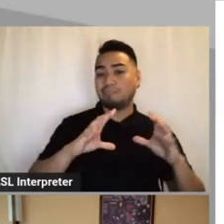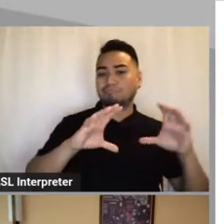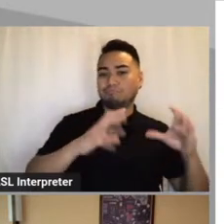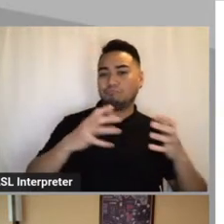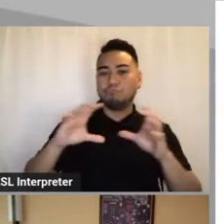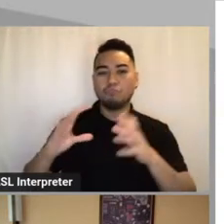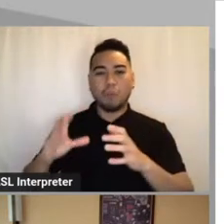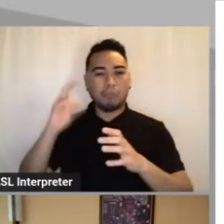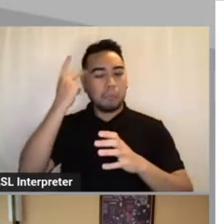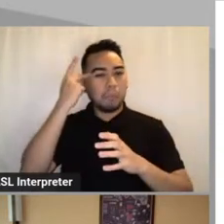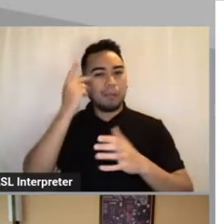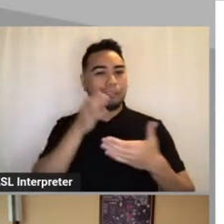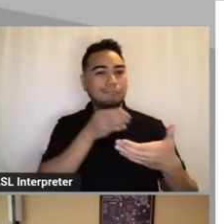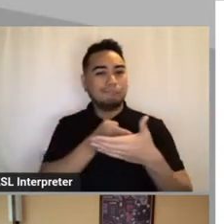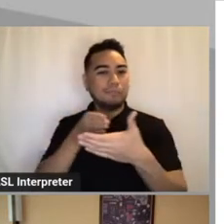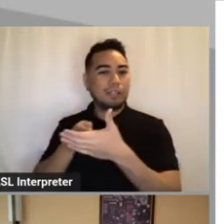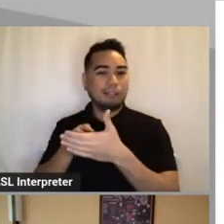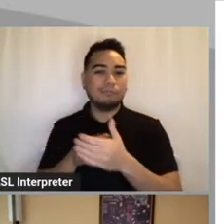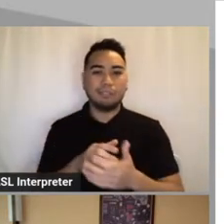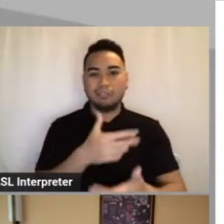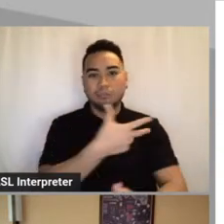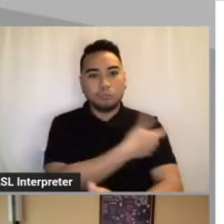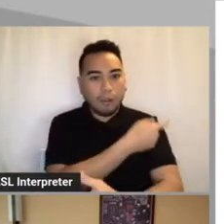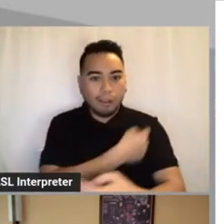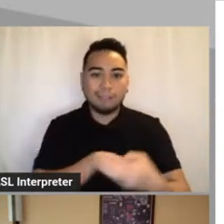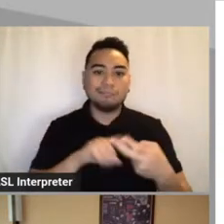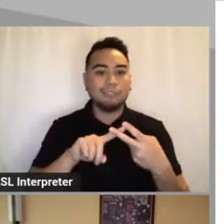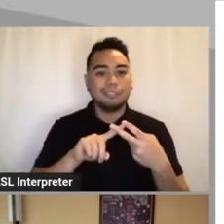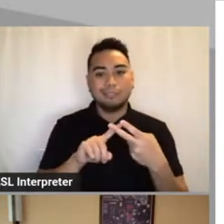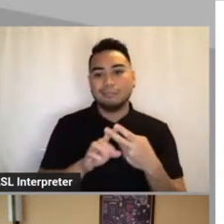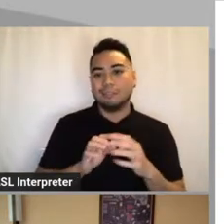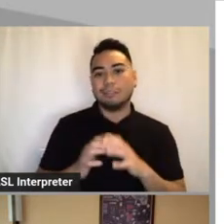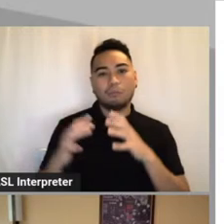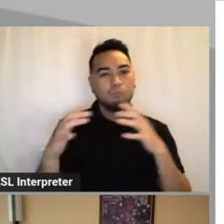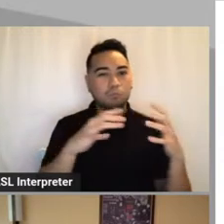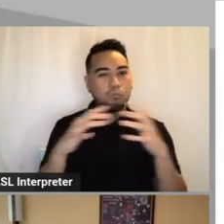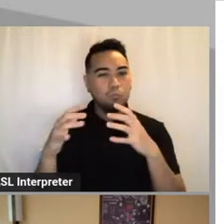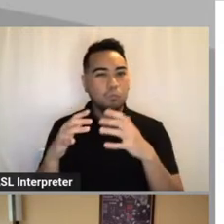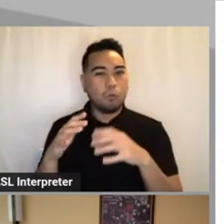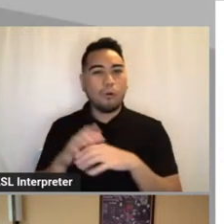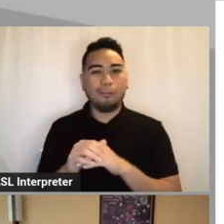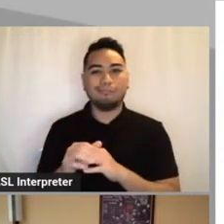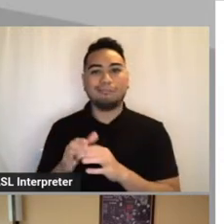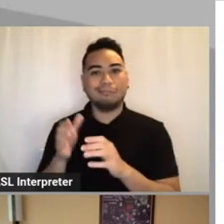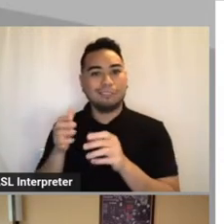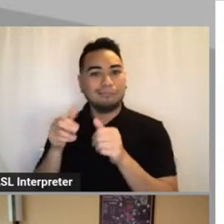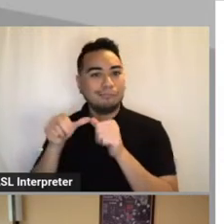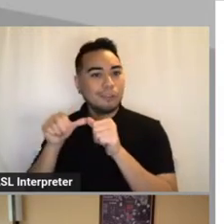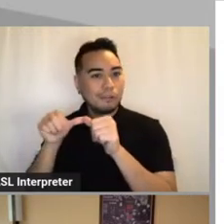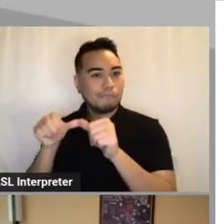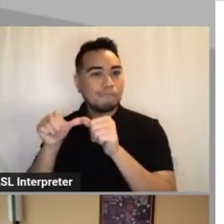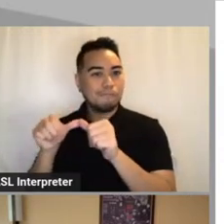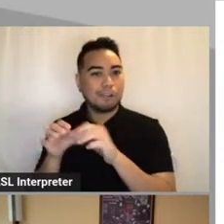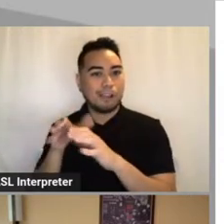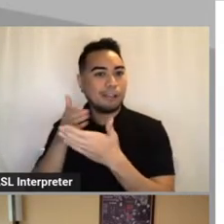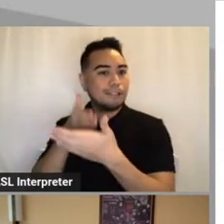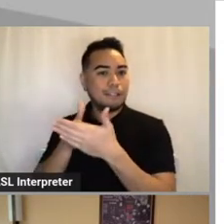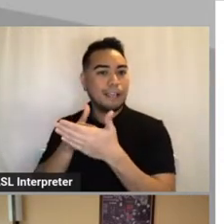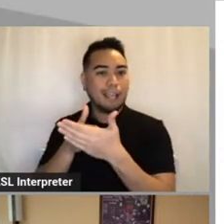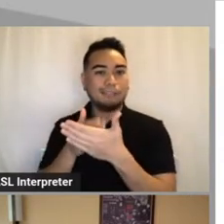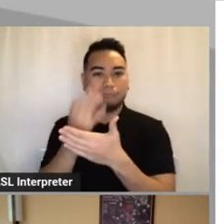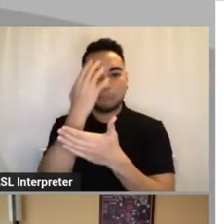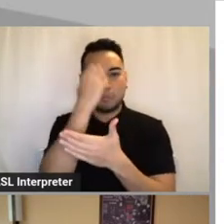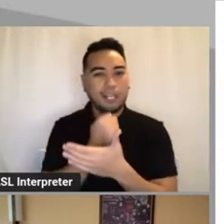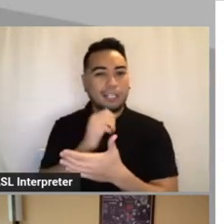so many communities. After 9/11, we had the never-ending war on terror. And then